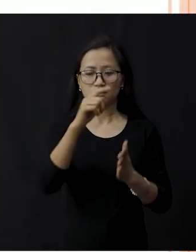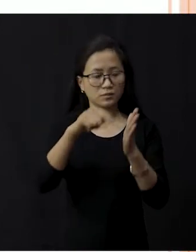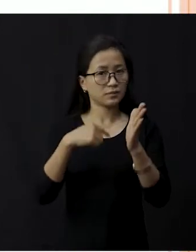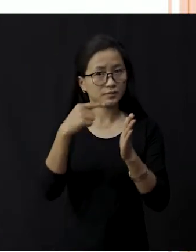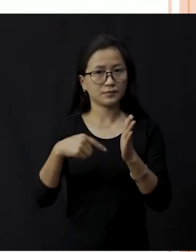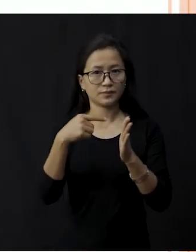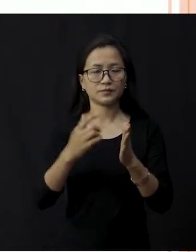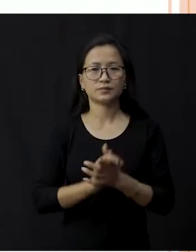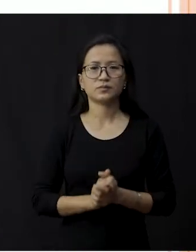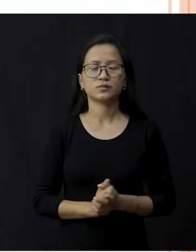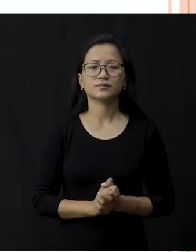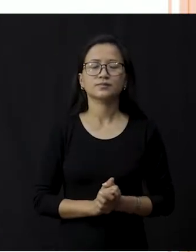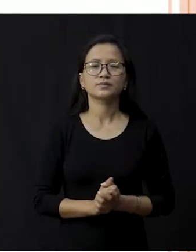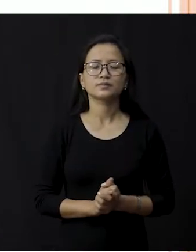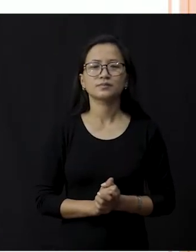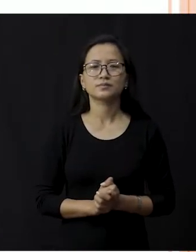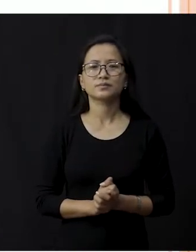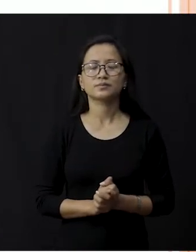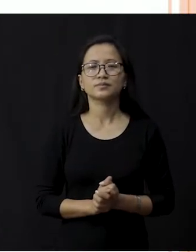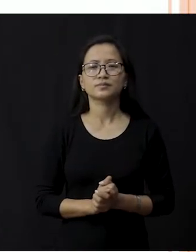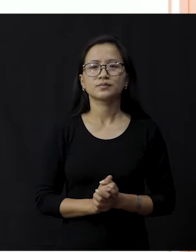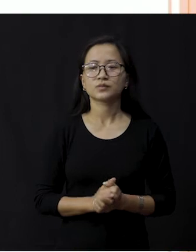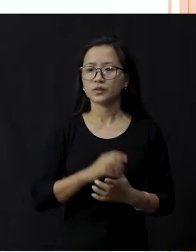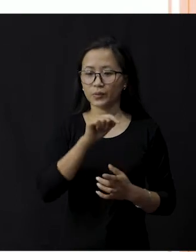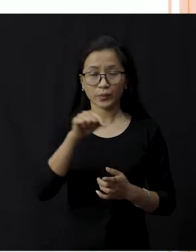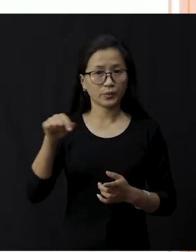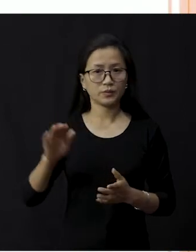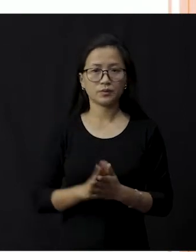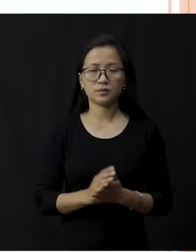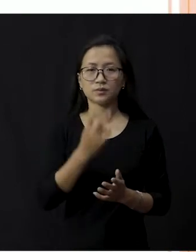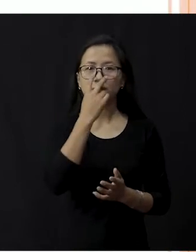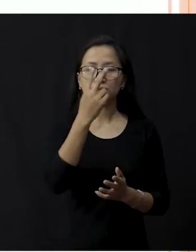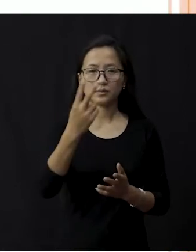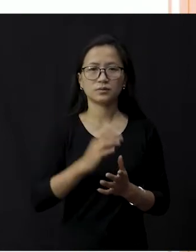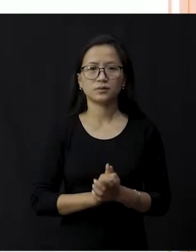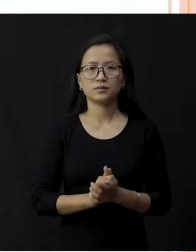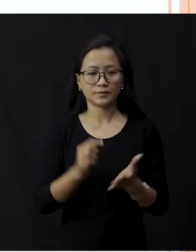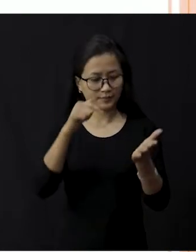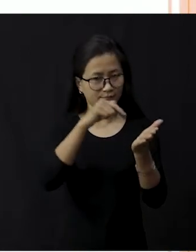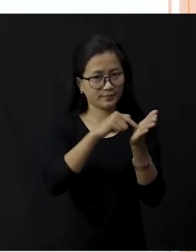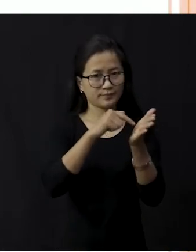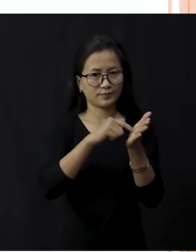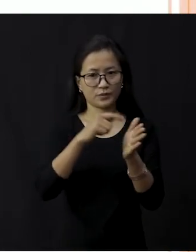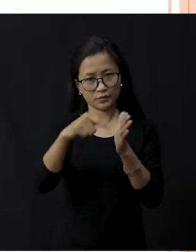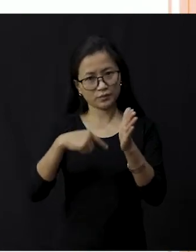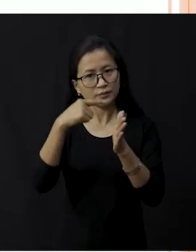Okay, so this is Ashoka Chakra, which is seen in the middle.